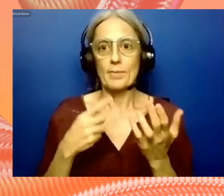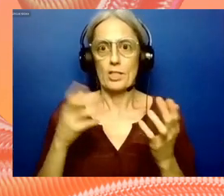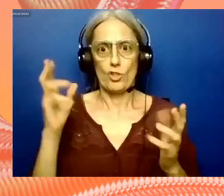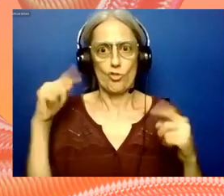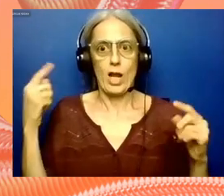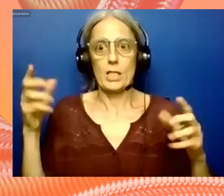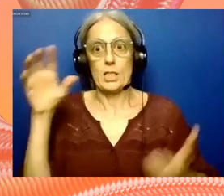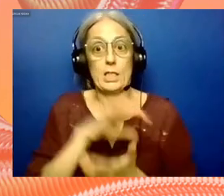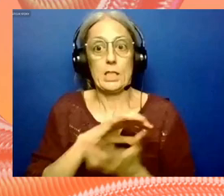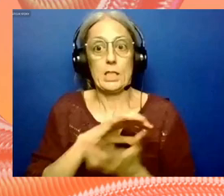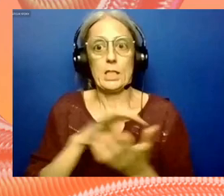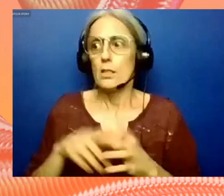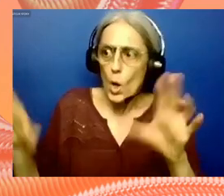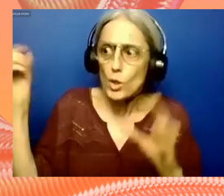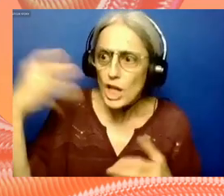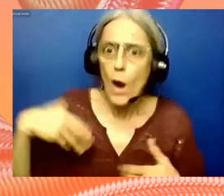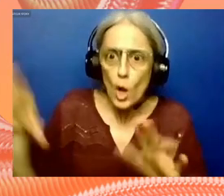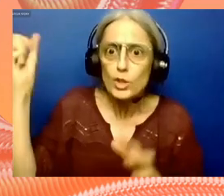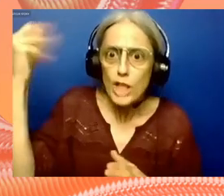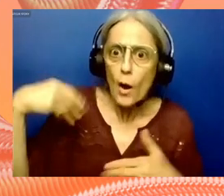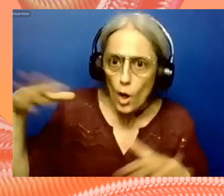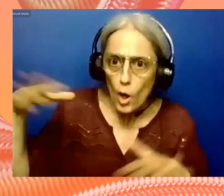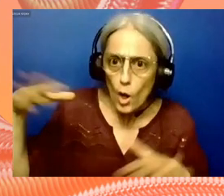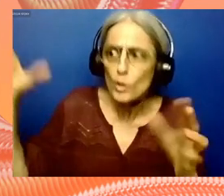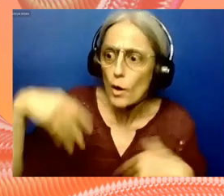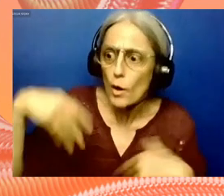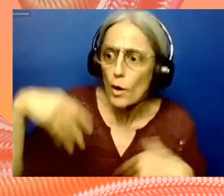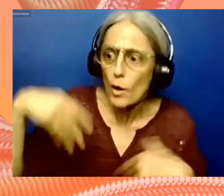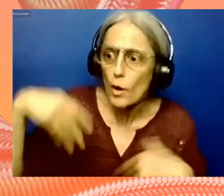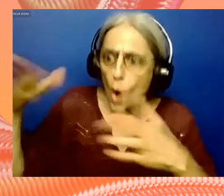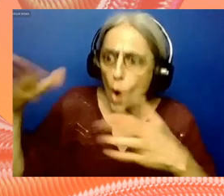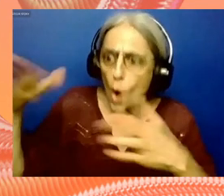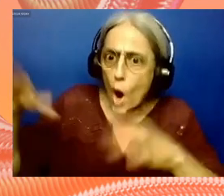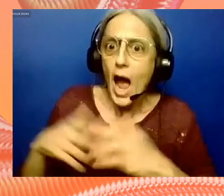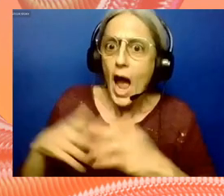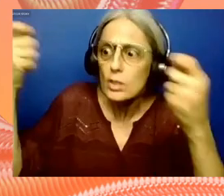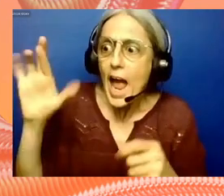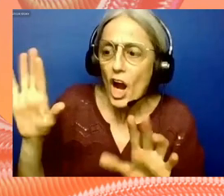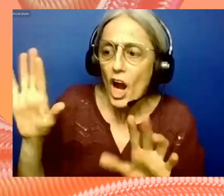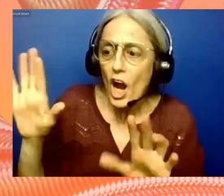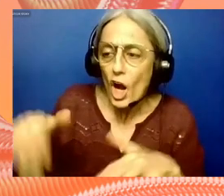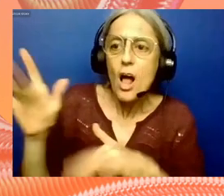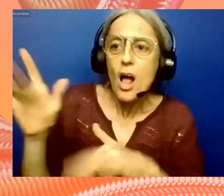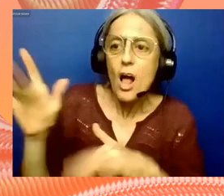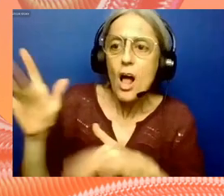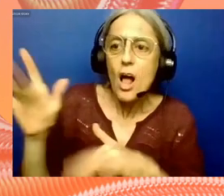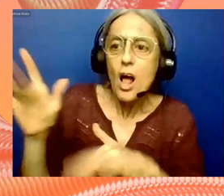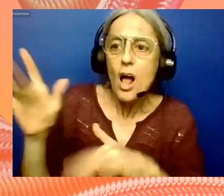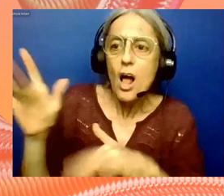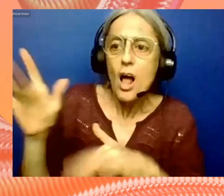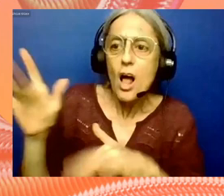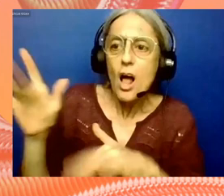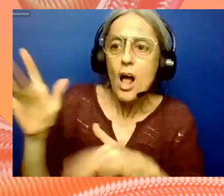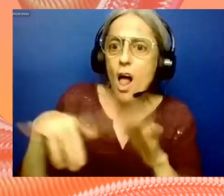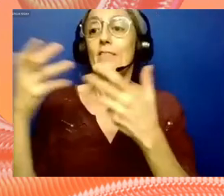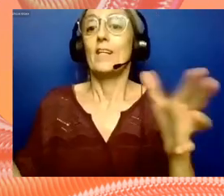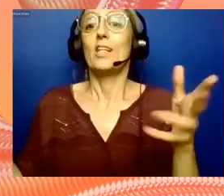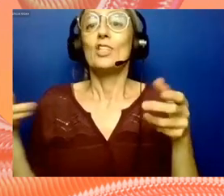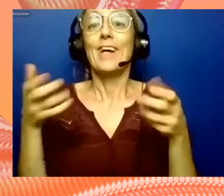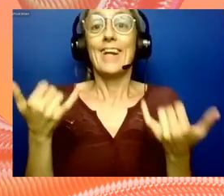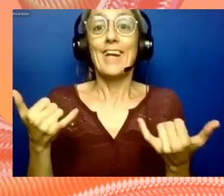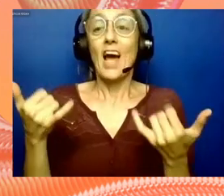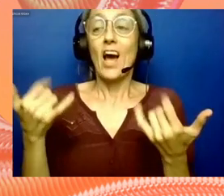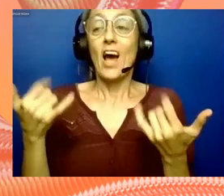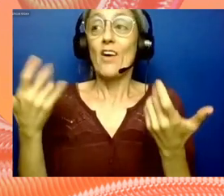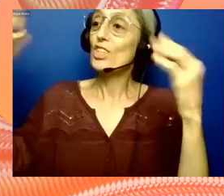shower because I have to do your hair. And then the shower's happening, the conditioner's happening, everything's happening. And then they're sitting in my lap and they're